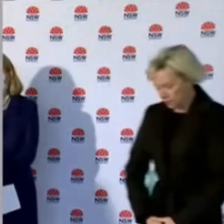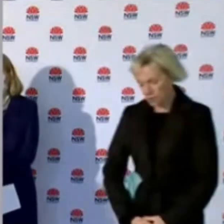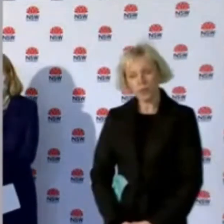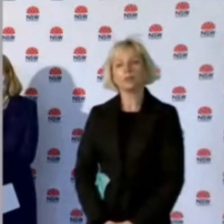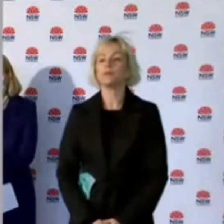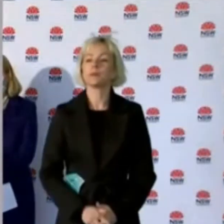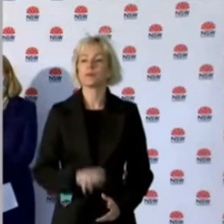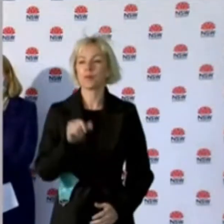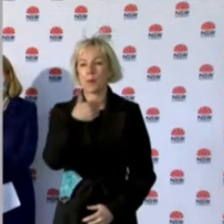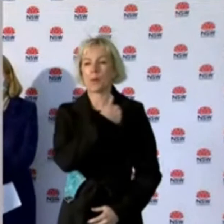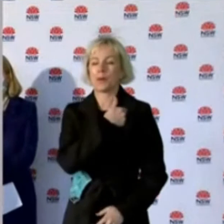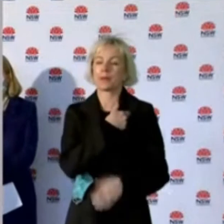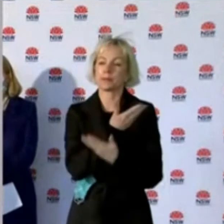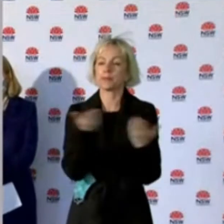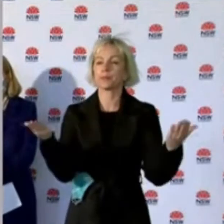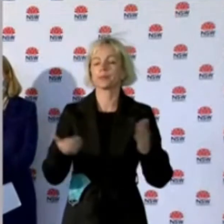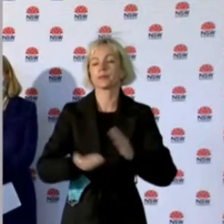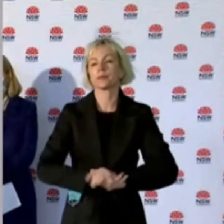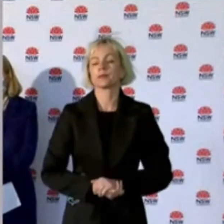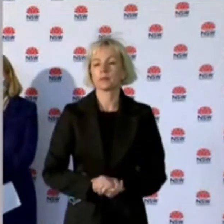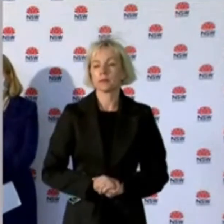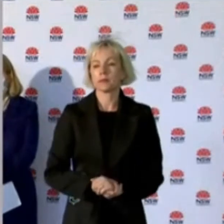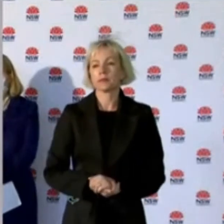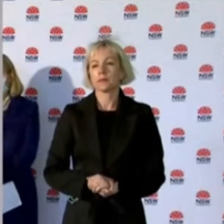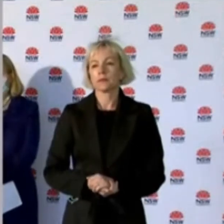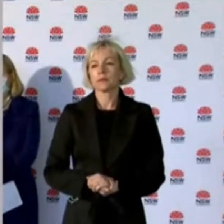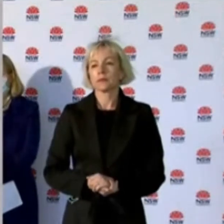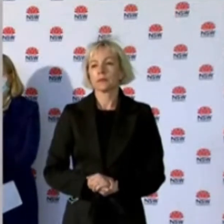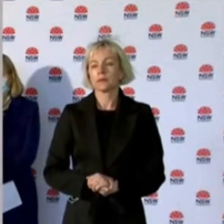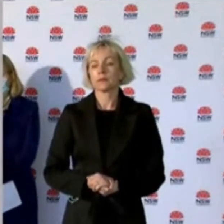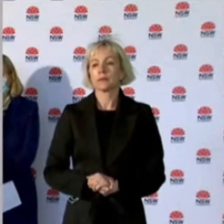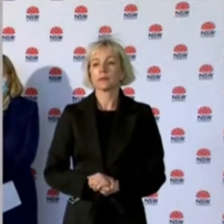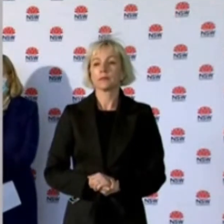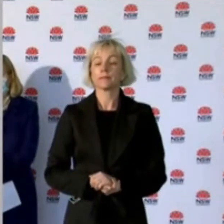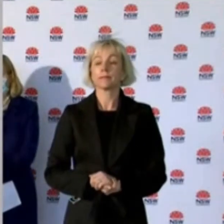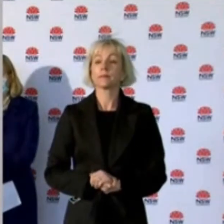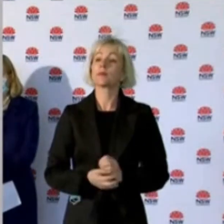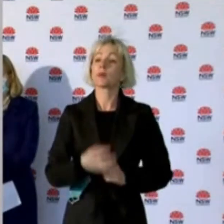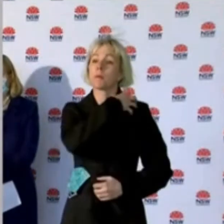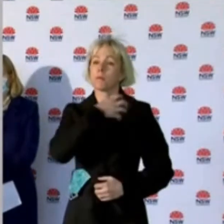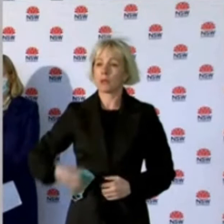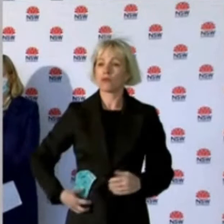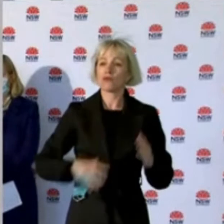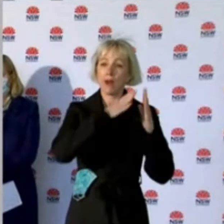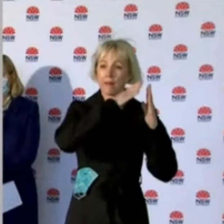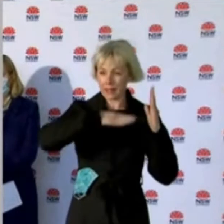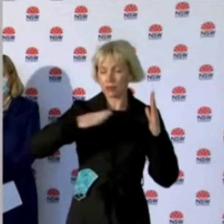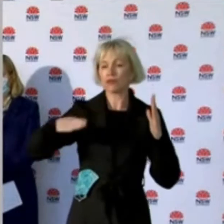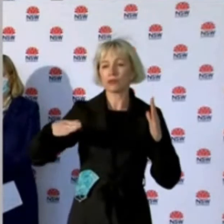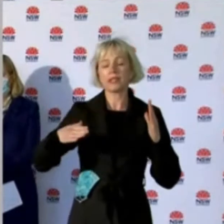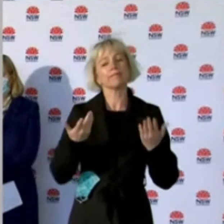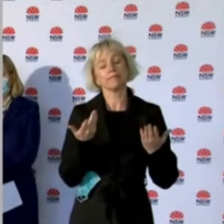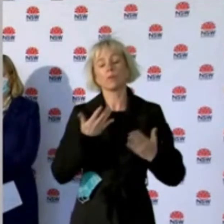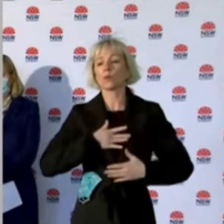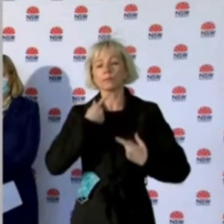Good morning. Can I start by, of course, reiterating, as the Minister for Industry, the comments of the Premier and thank the business and industry groups